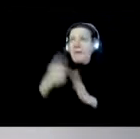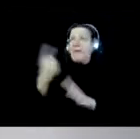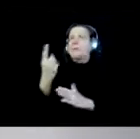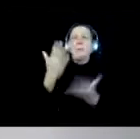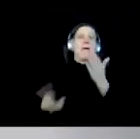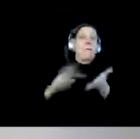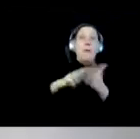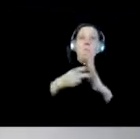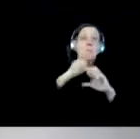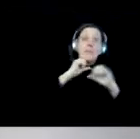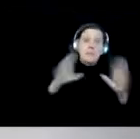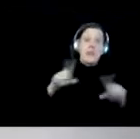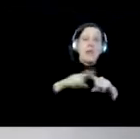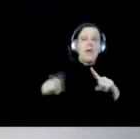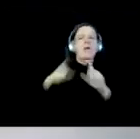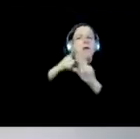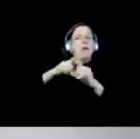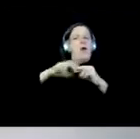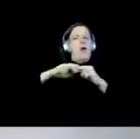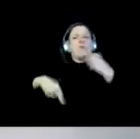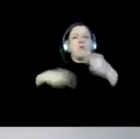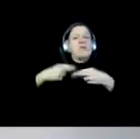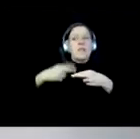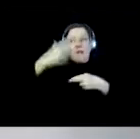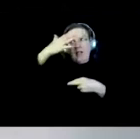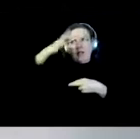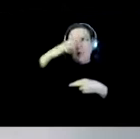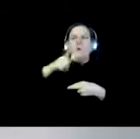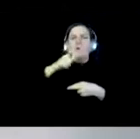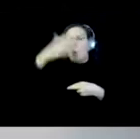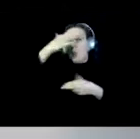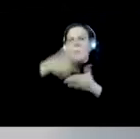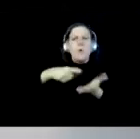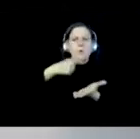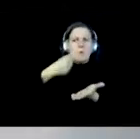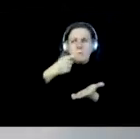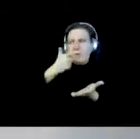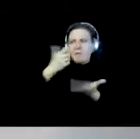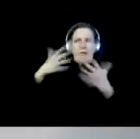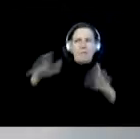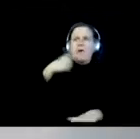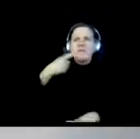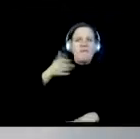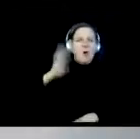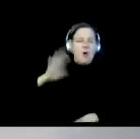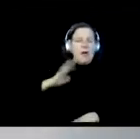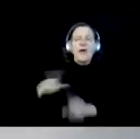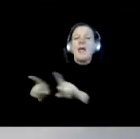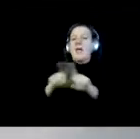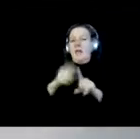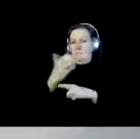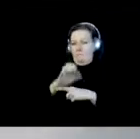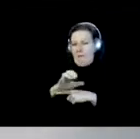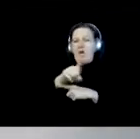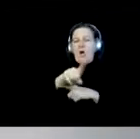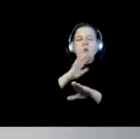where, who knows what's being said because it's been said before. But it also forces you to slow down a bit